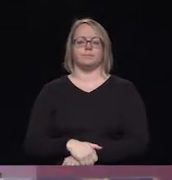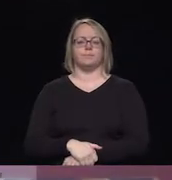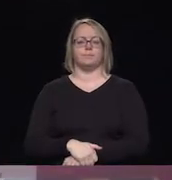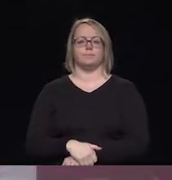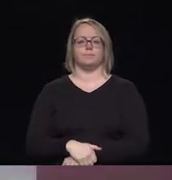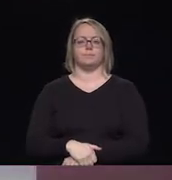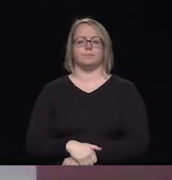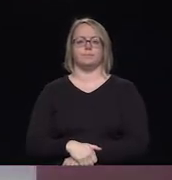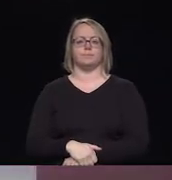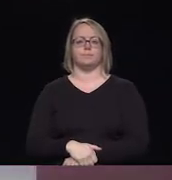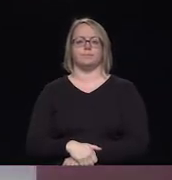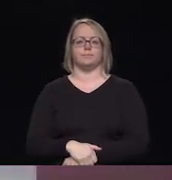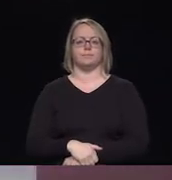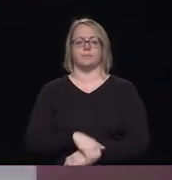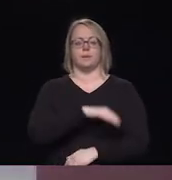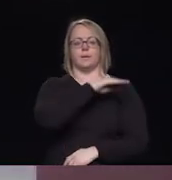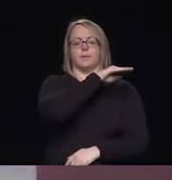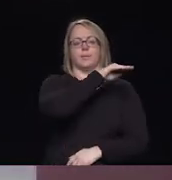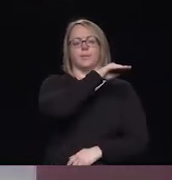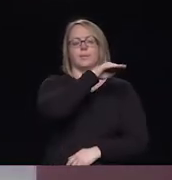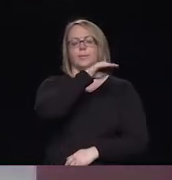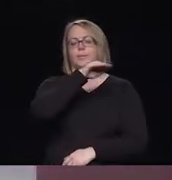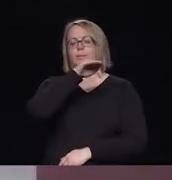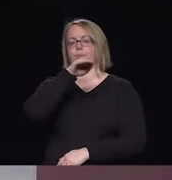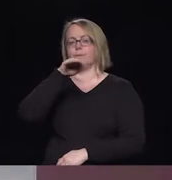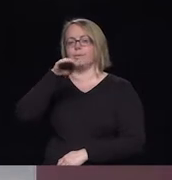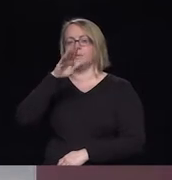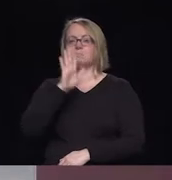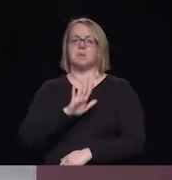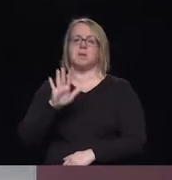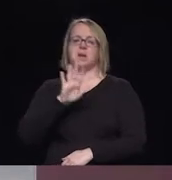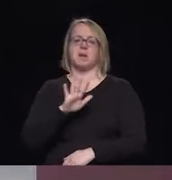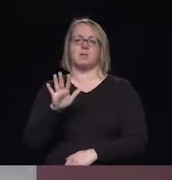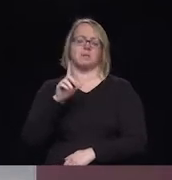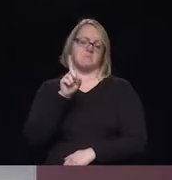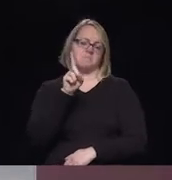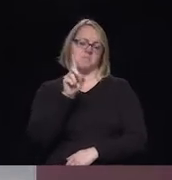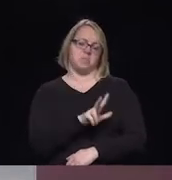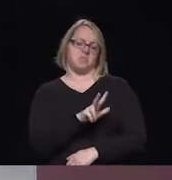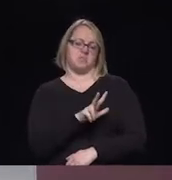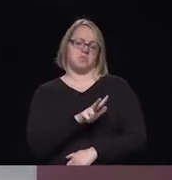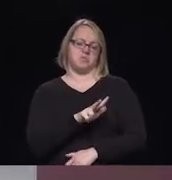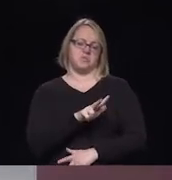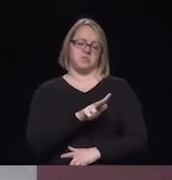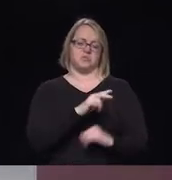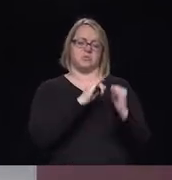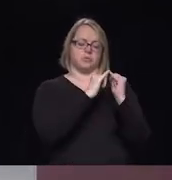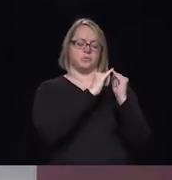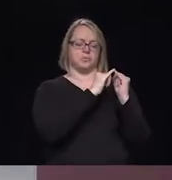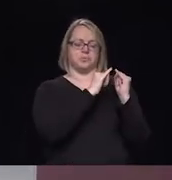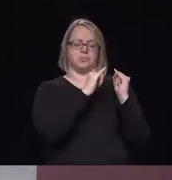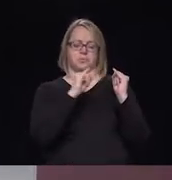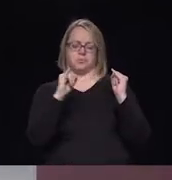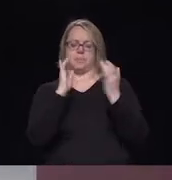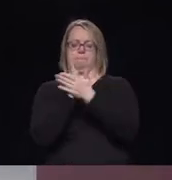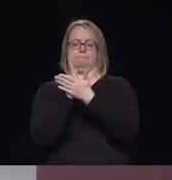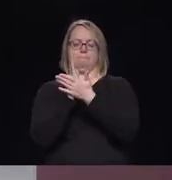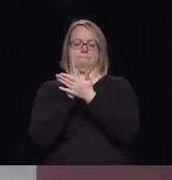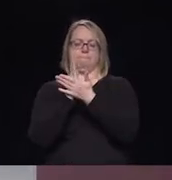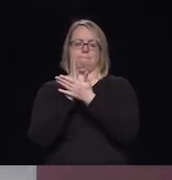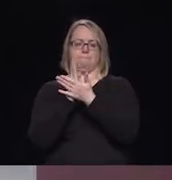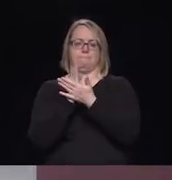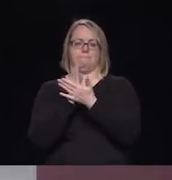Find the top of that horizon line and just make a line going